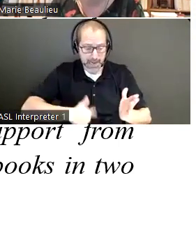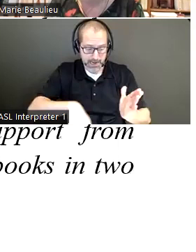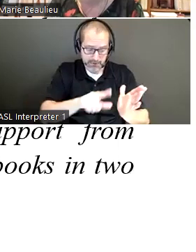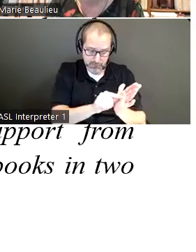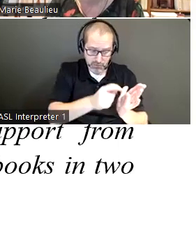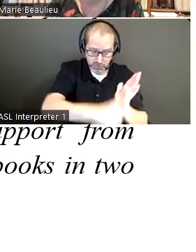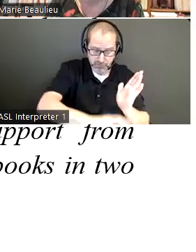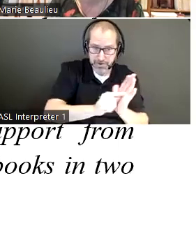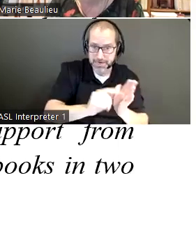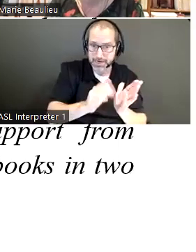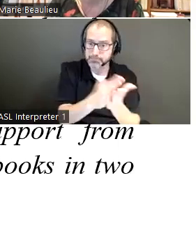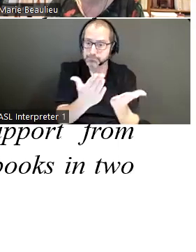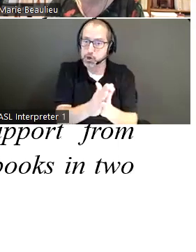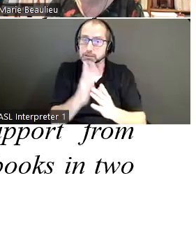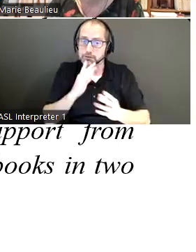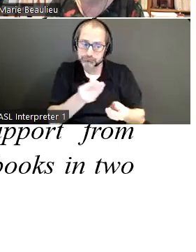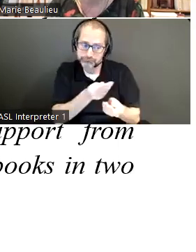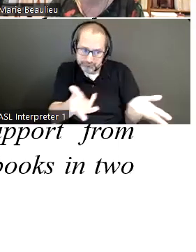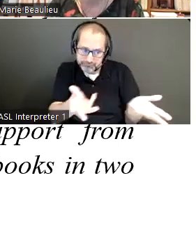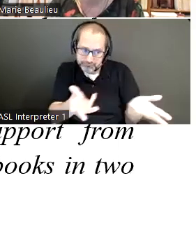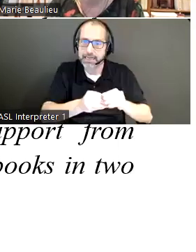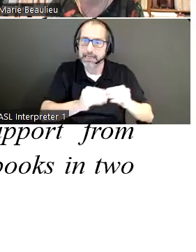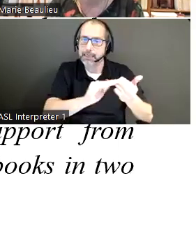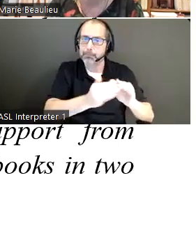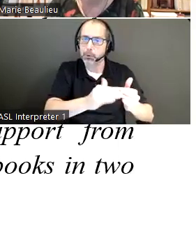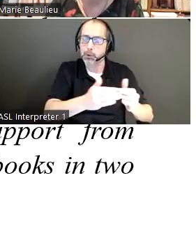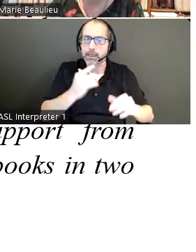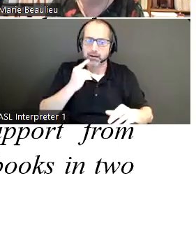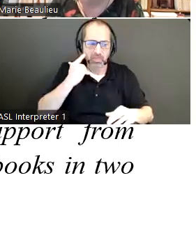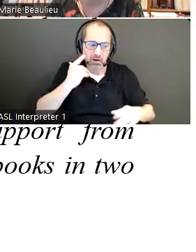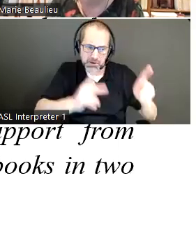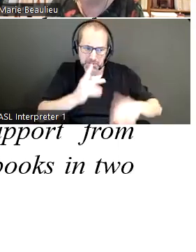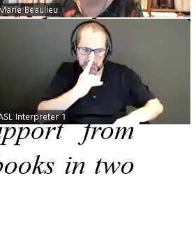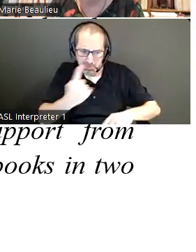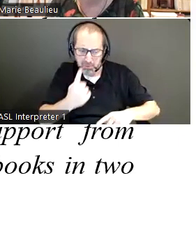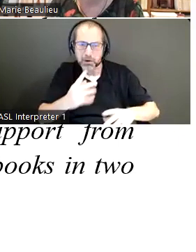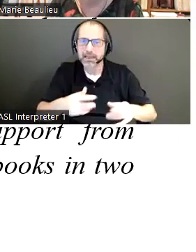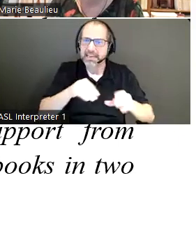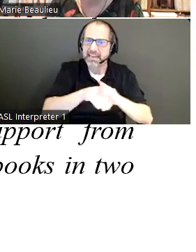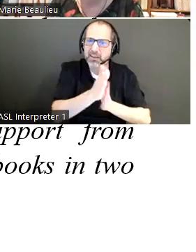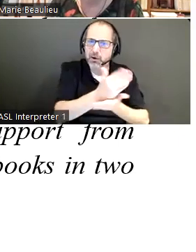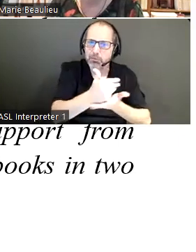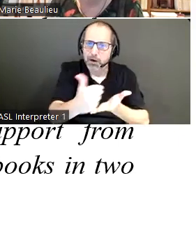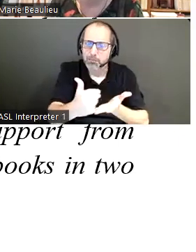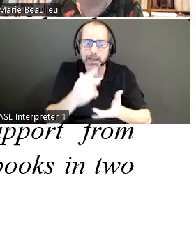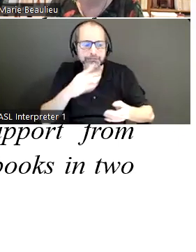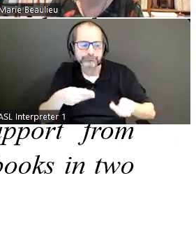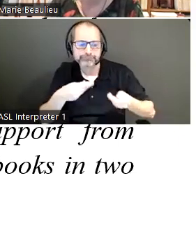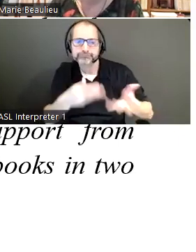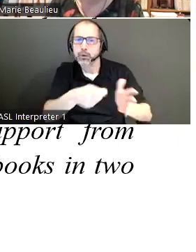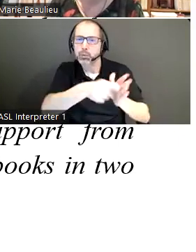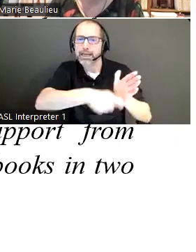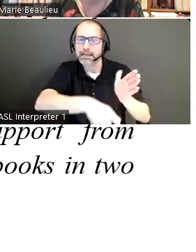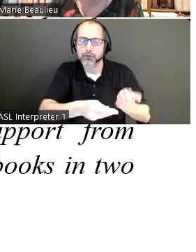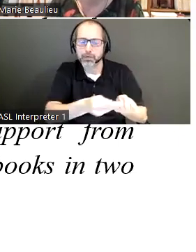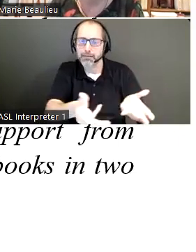bored. I thought people have a lot of time on their hands in their apartment. They have time to reflect on their life.